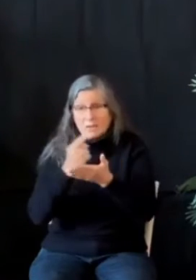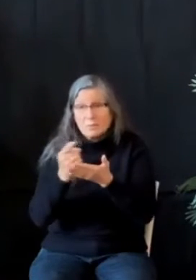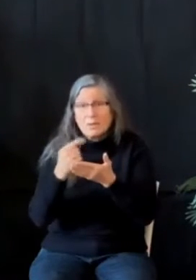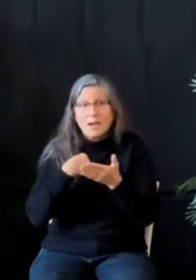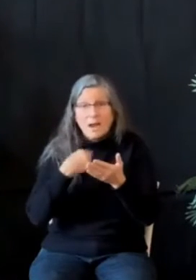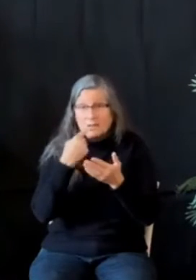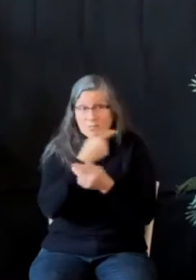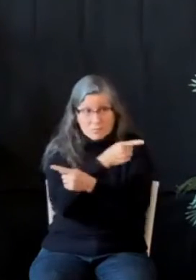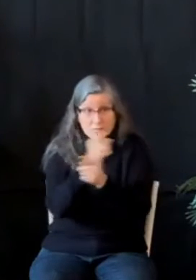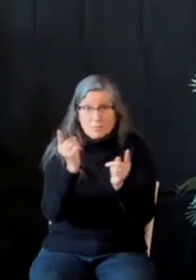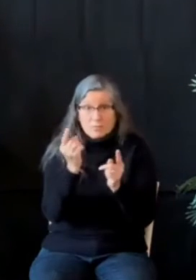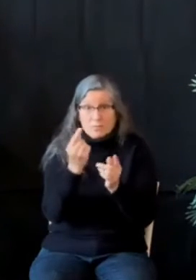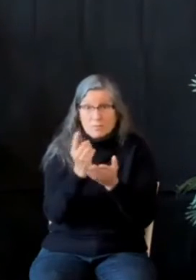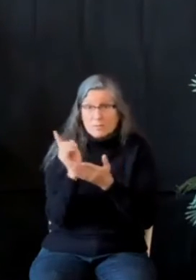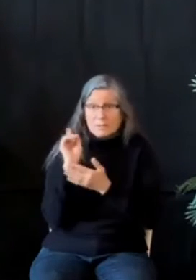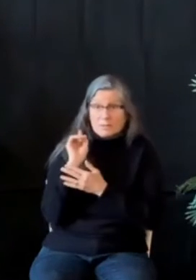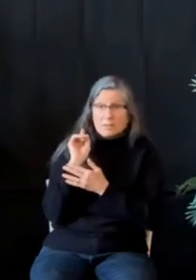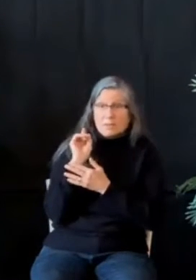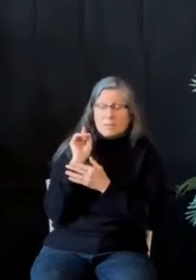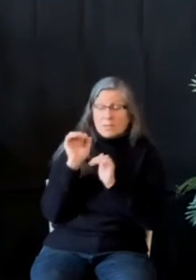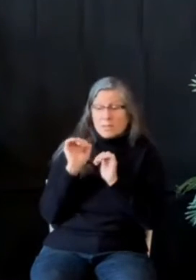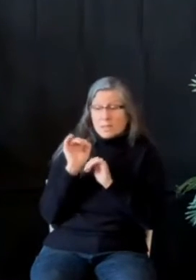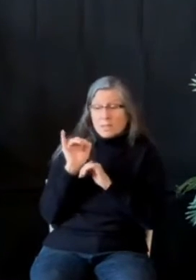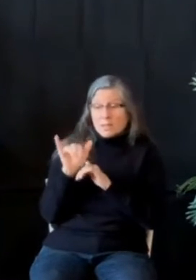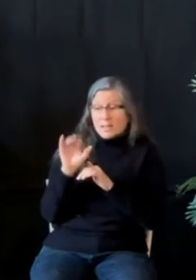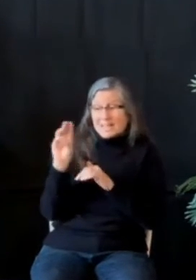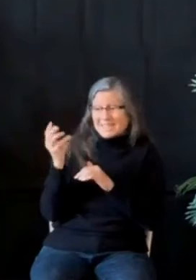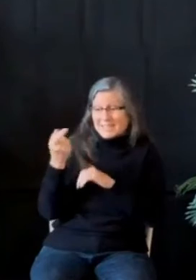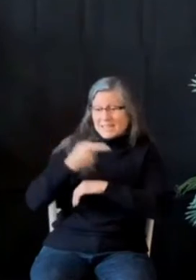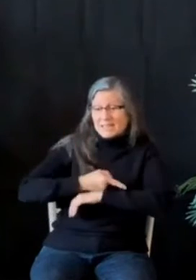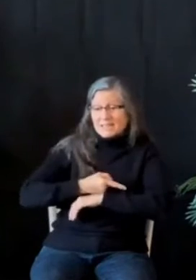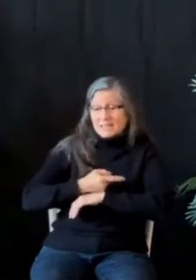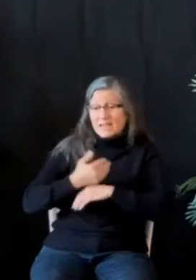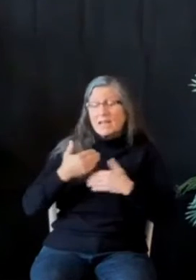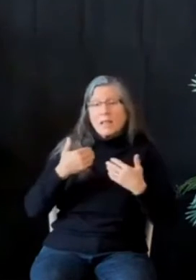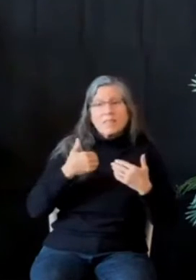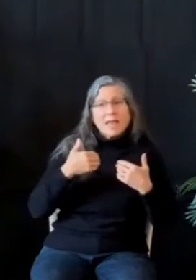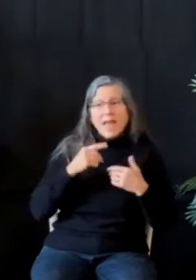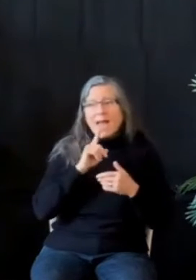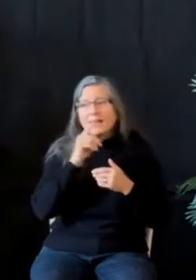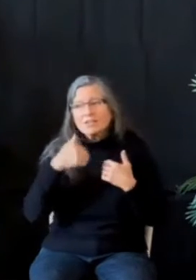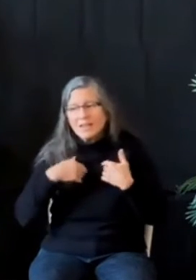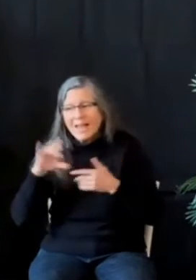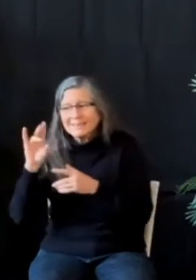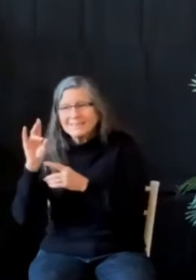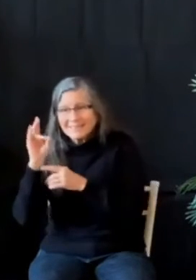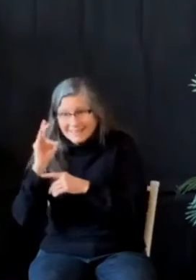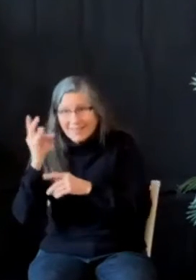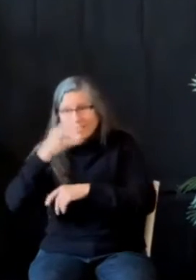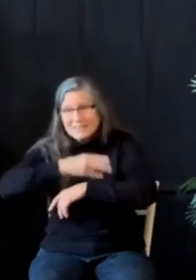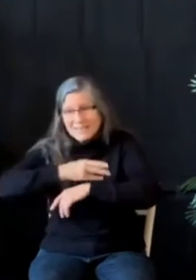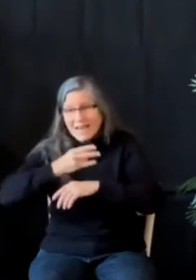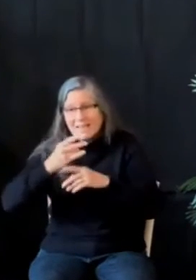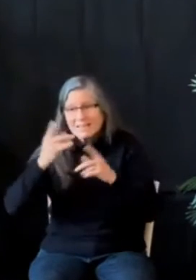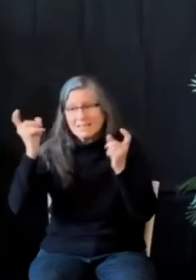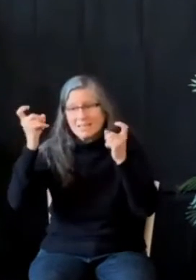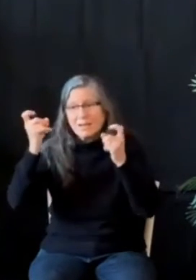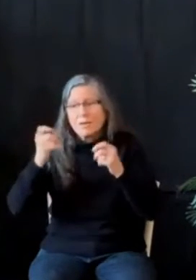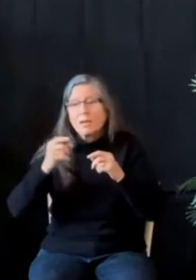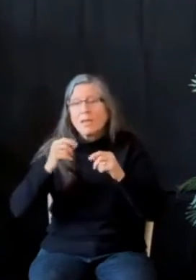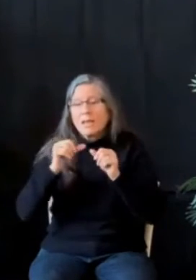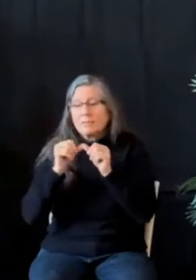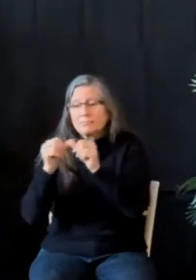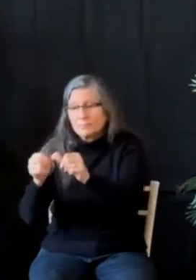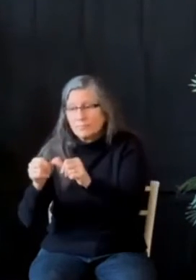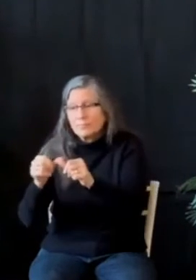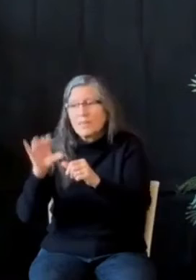shared with you last time how that on the sixth day, well, they had 7 days, the festival actually lasted 8 days.